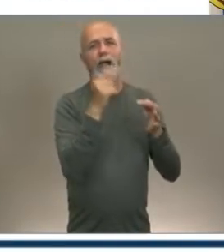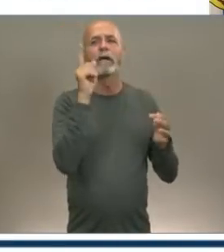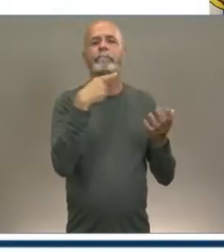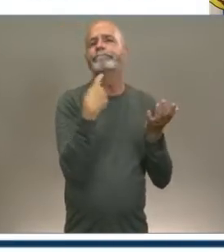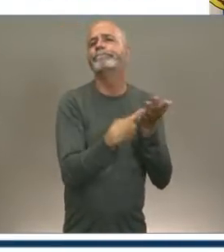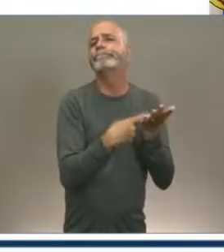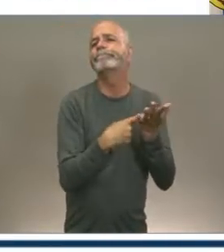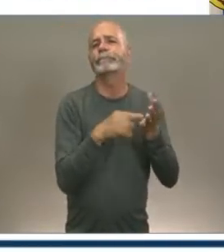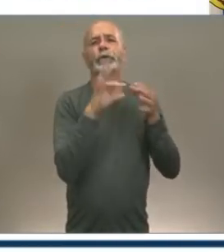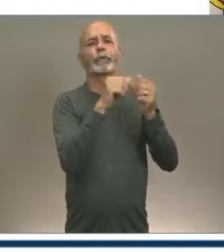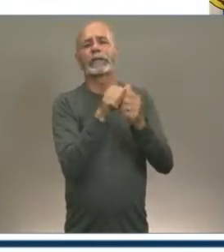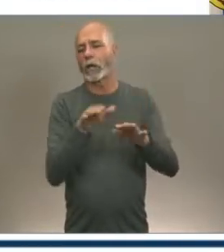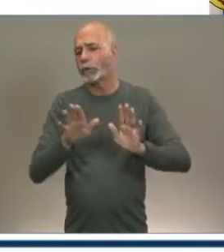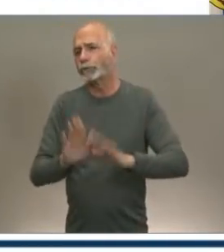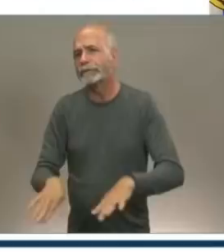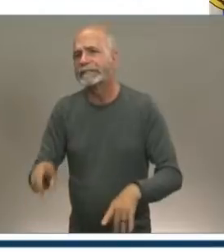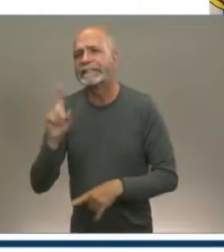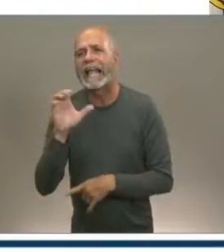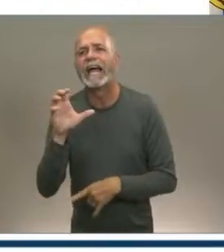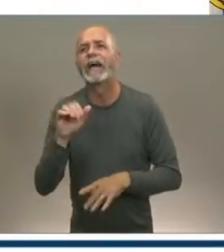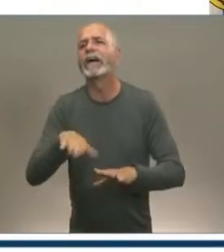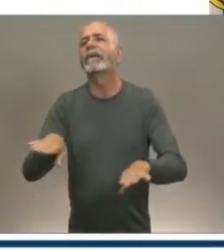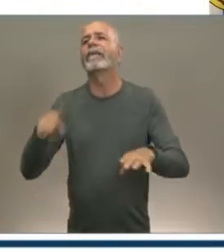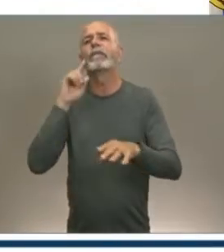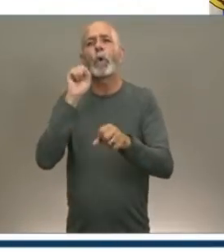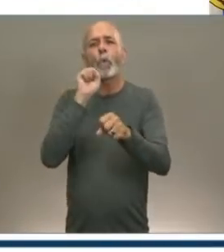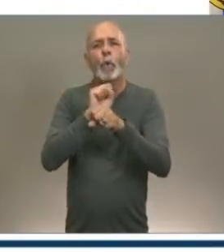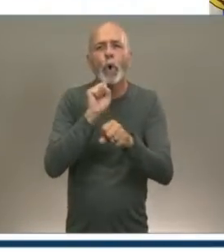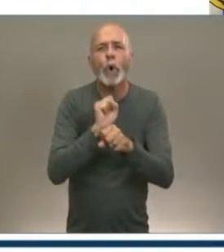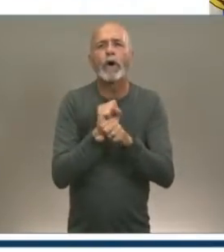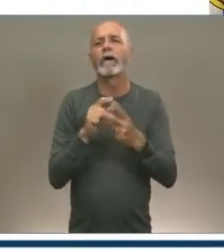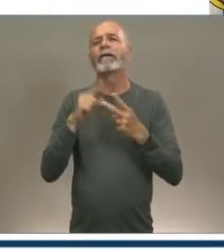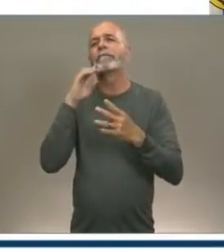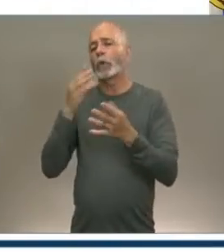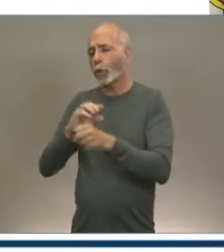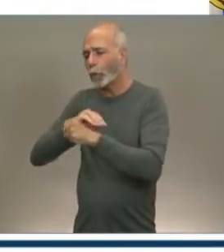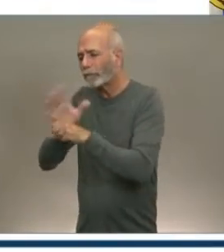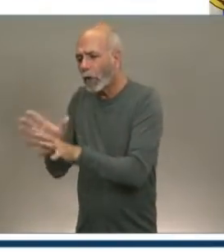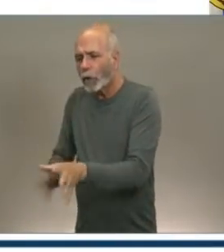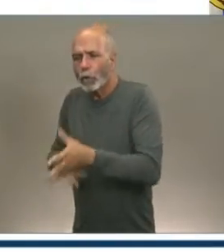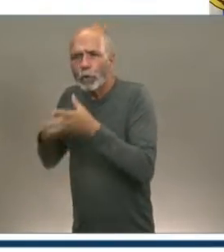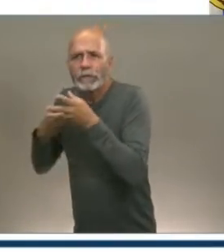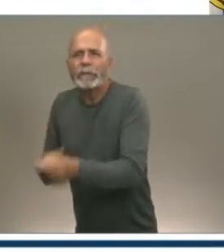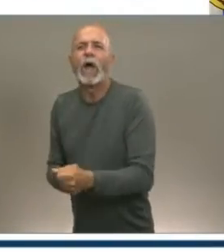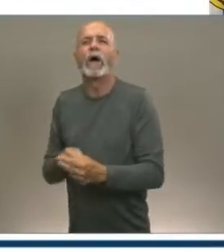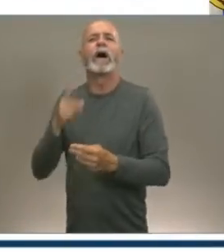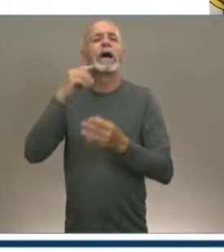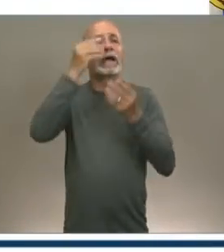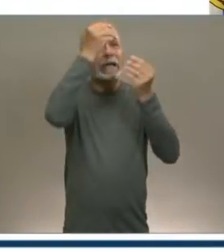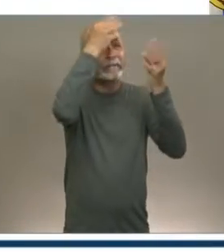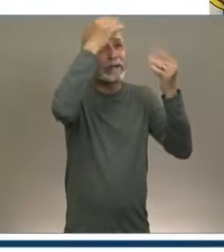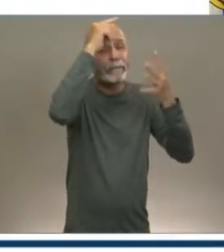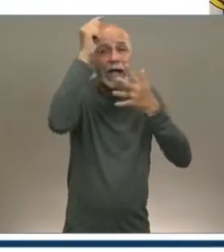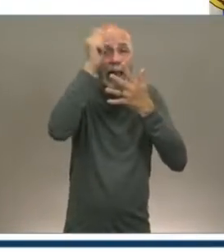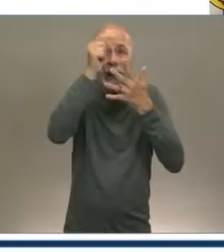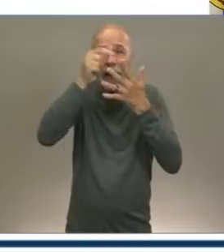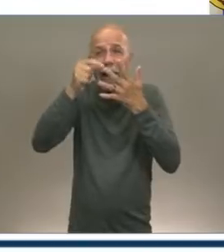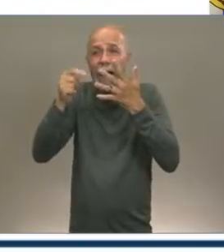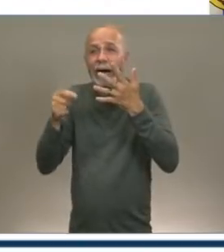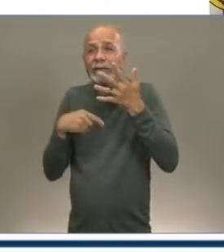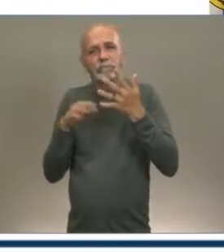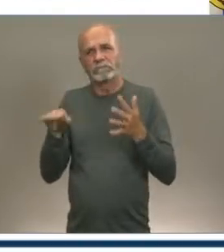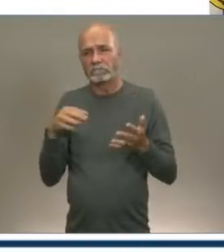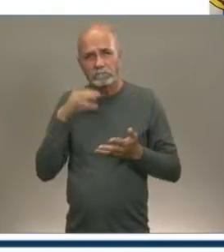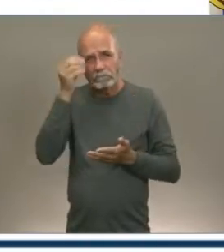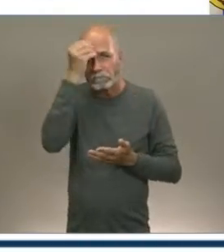workers, budget implications of COVID expenses, and COVID case reporting. That request yielded no records. So we're